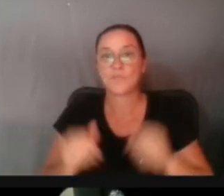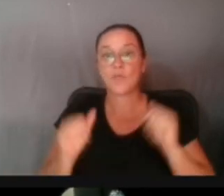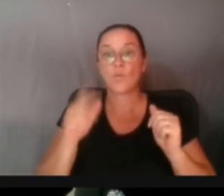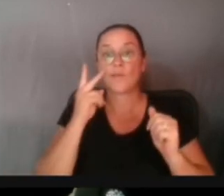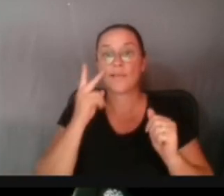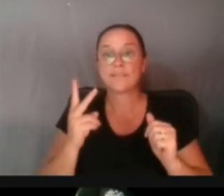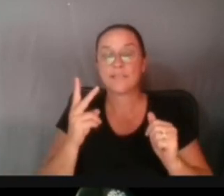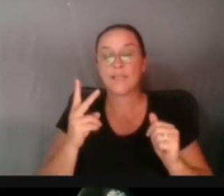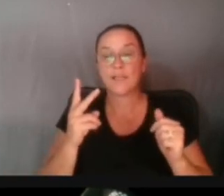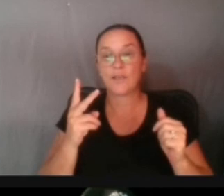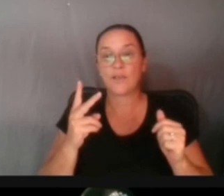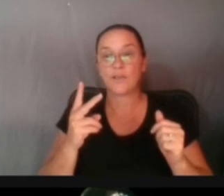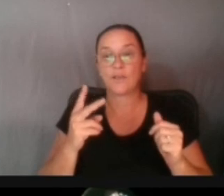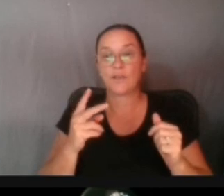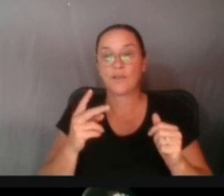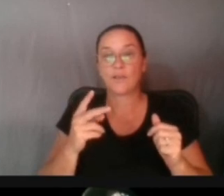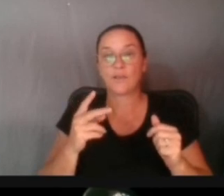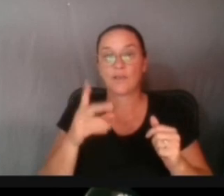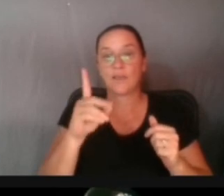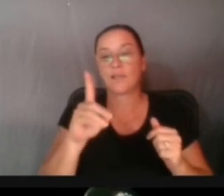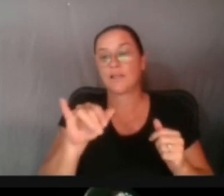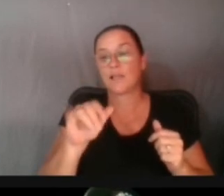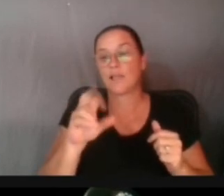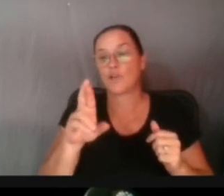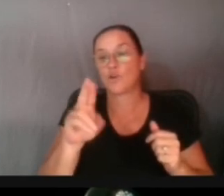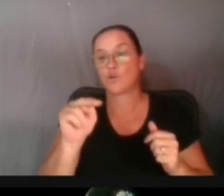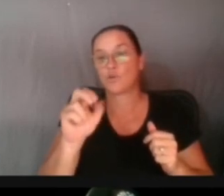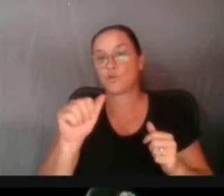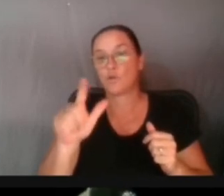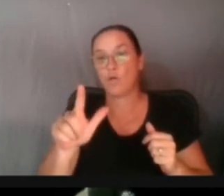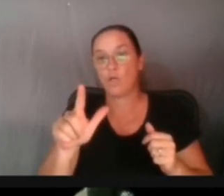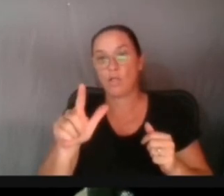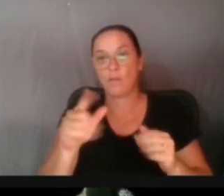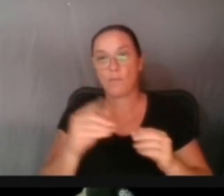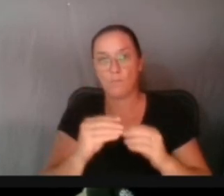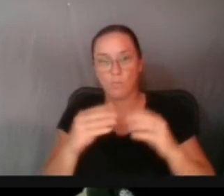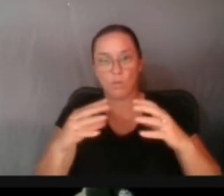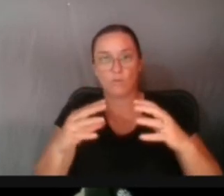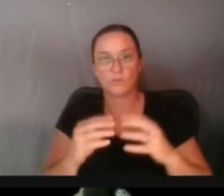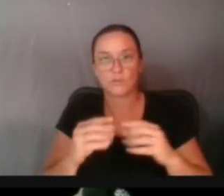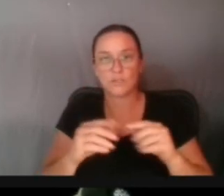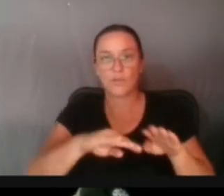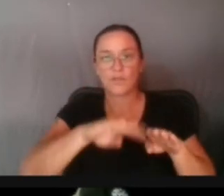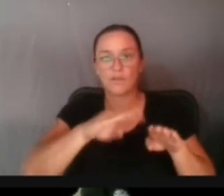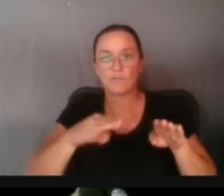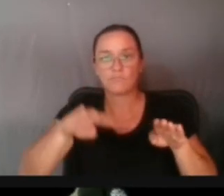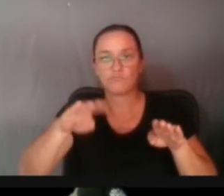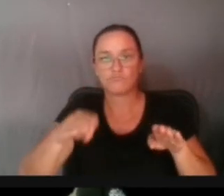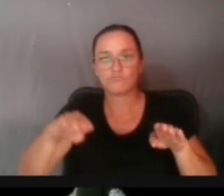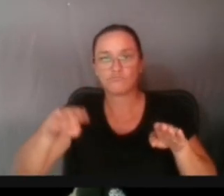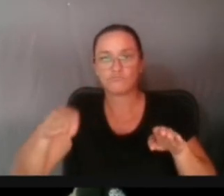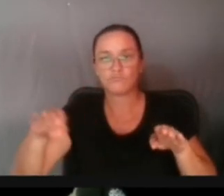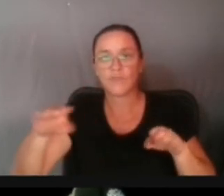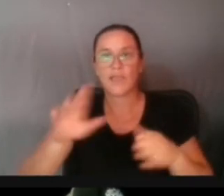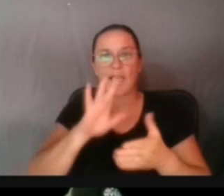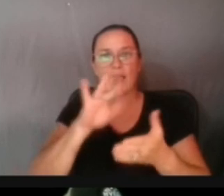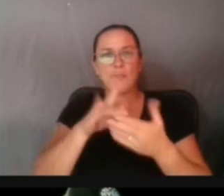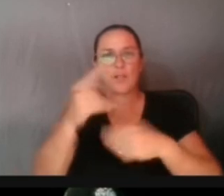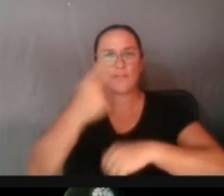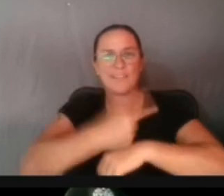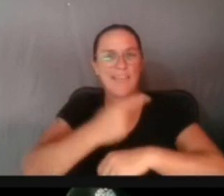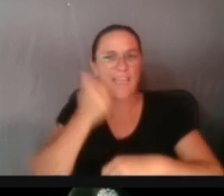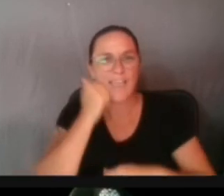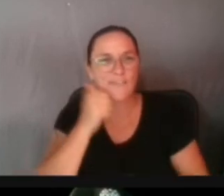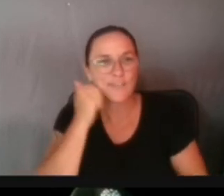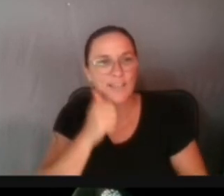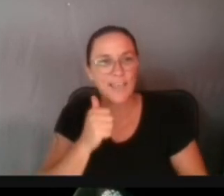what appears to be these diurnal bulges, these bumps that appear midday each day, and still